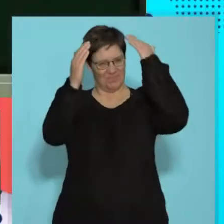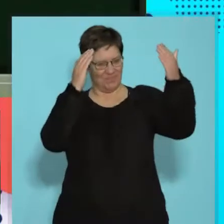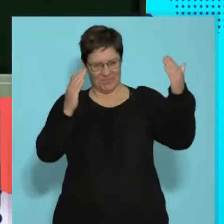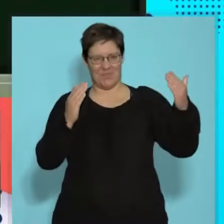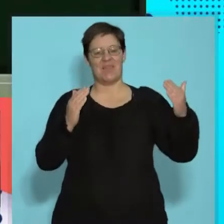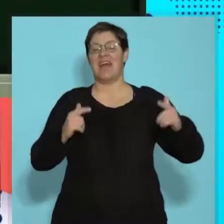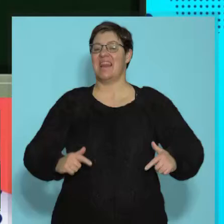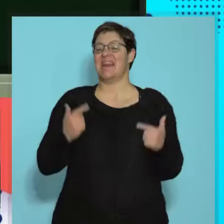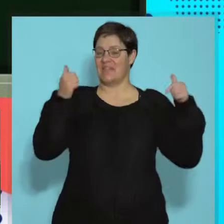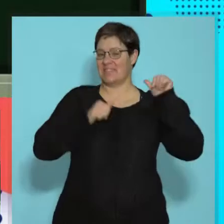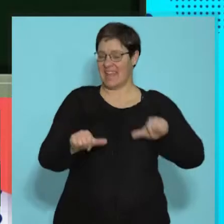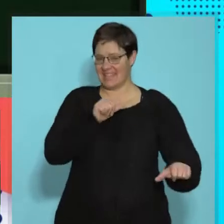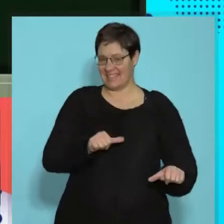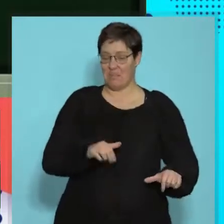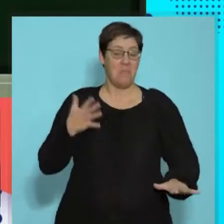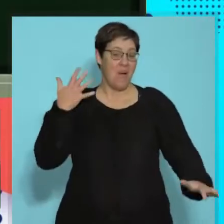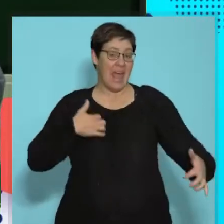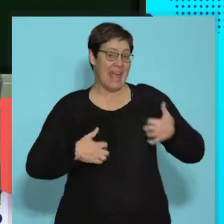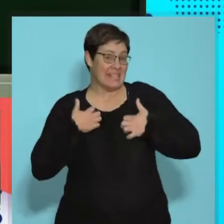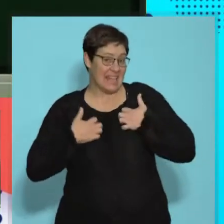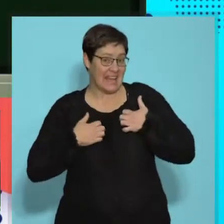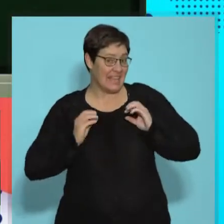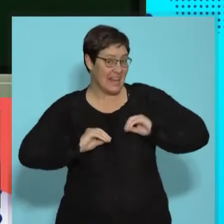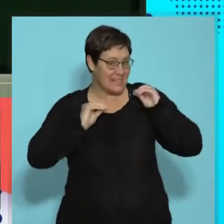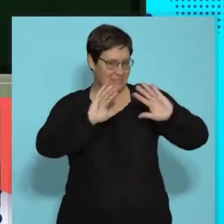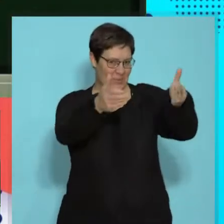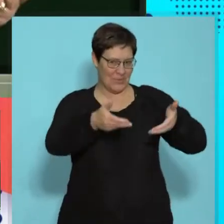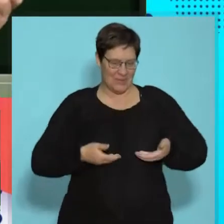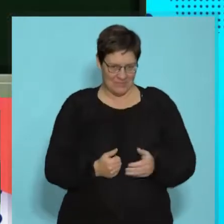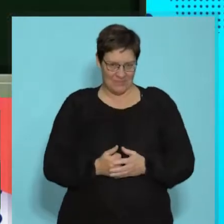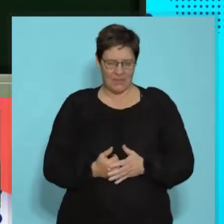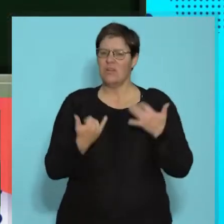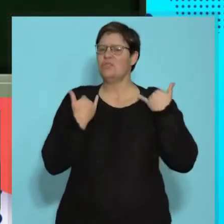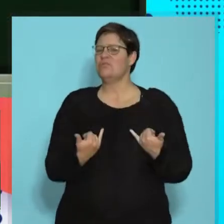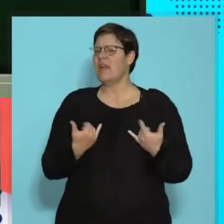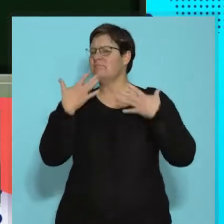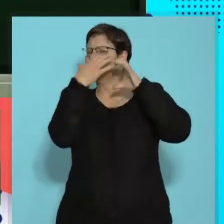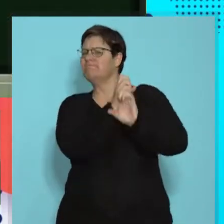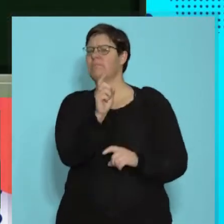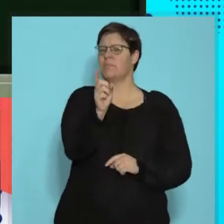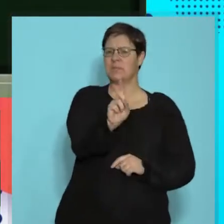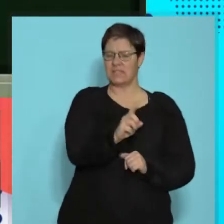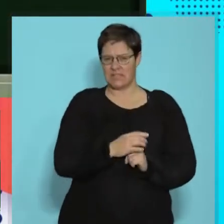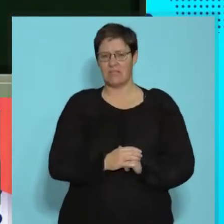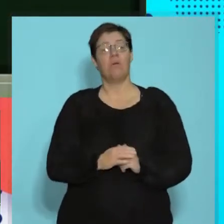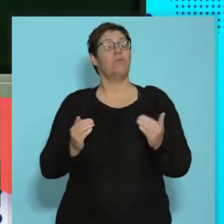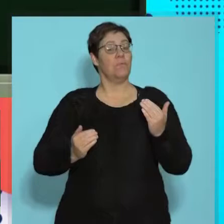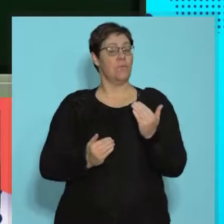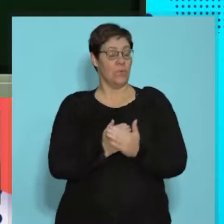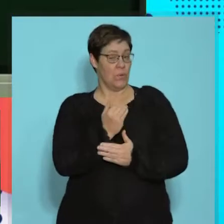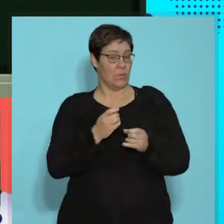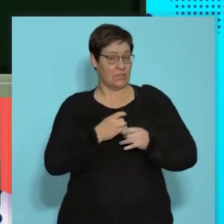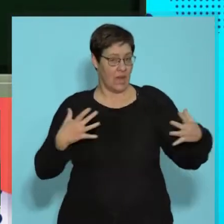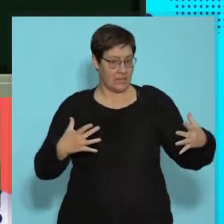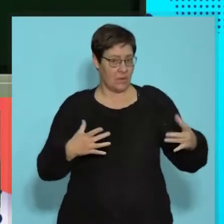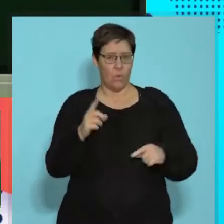Welcome, Life Sciences, to another exciting life science lesson. What do we have on the cards today? Well, today we're going to start a new